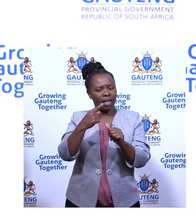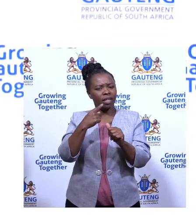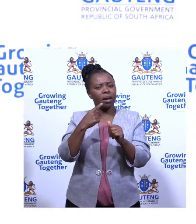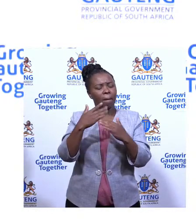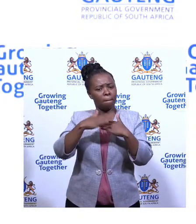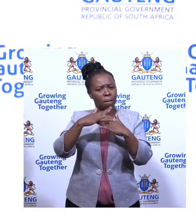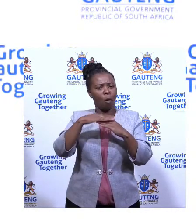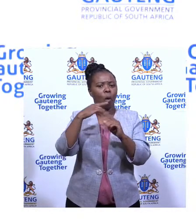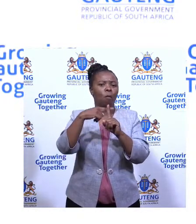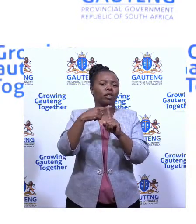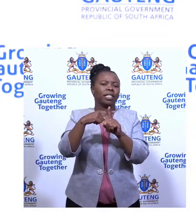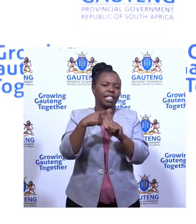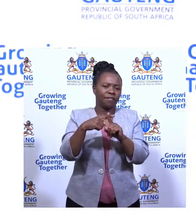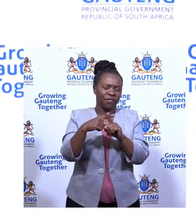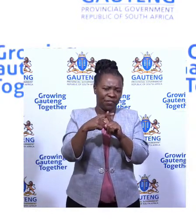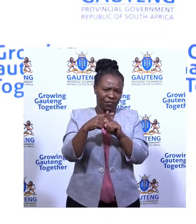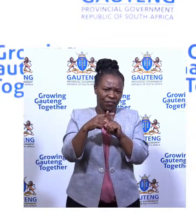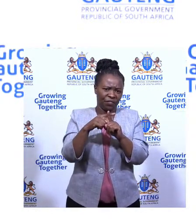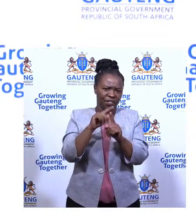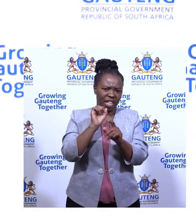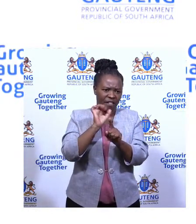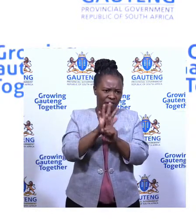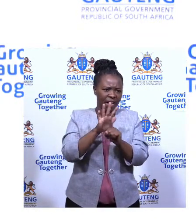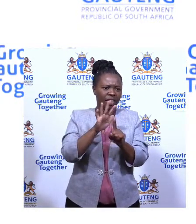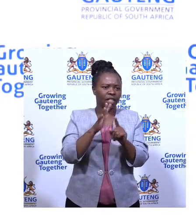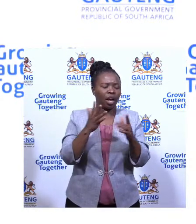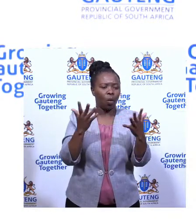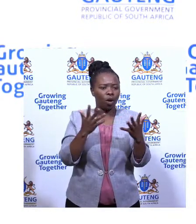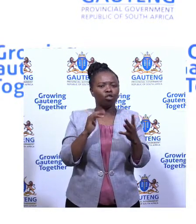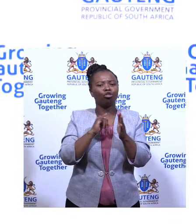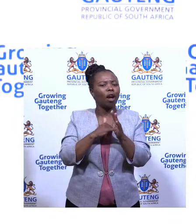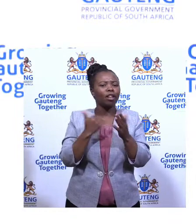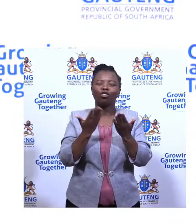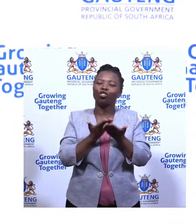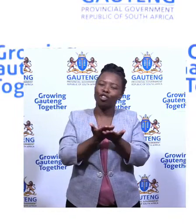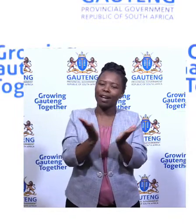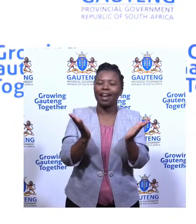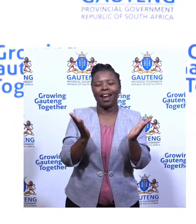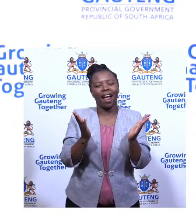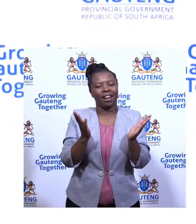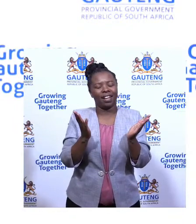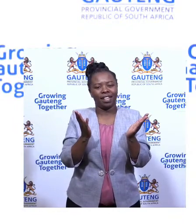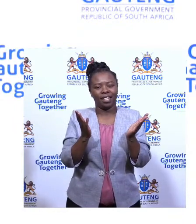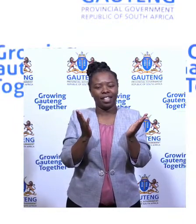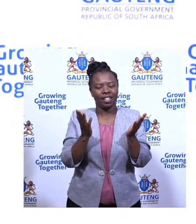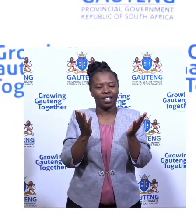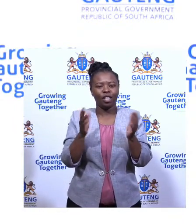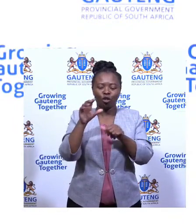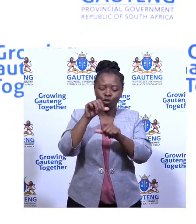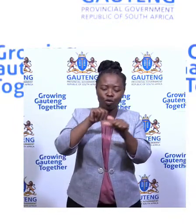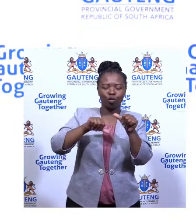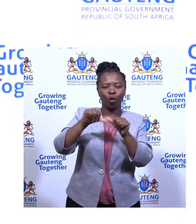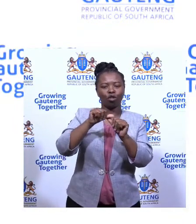effects. They have more positive effects also on just general health and well-being. Social distancing and